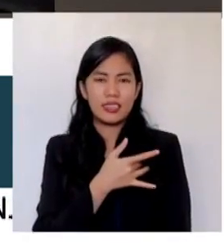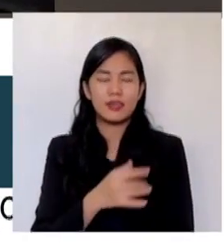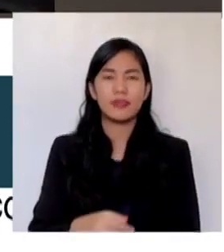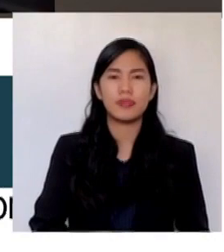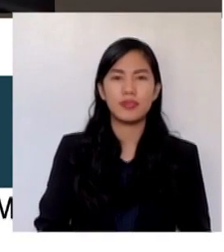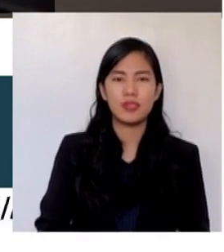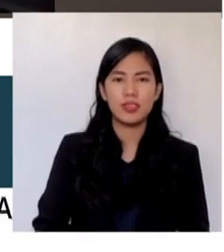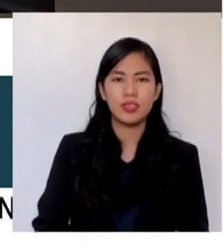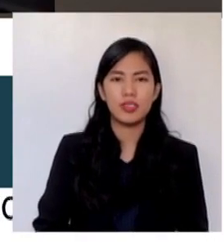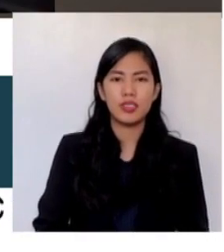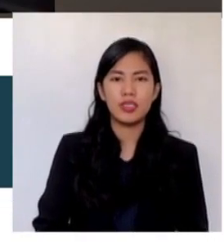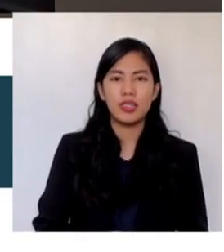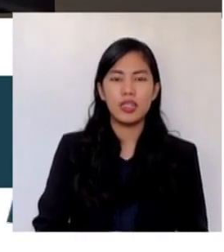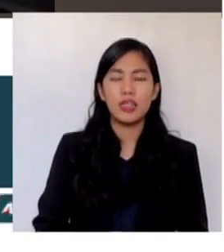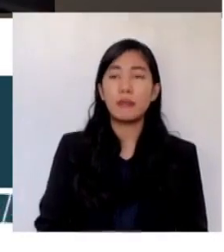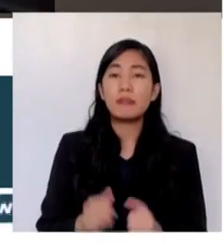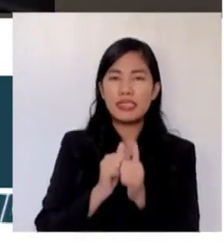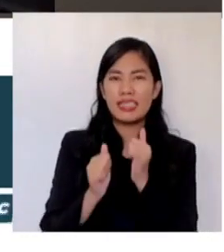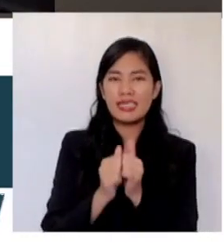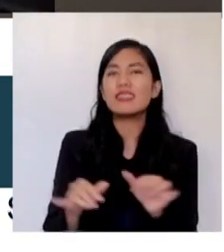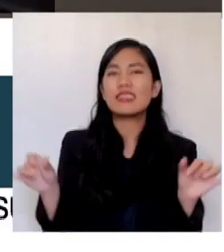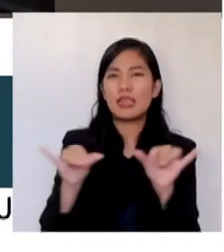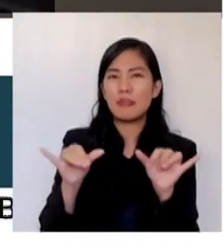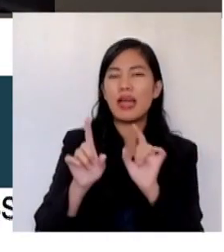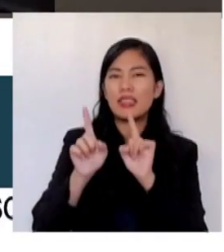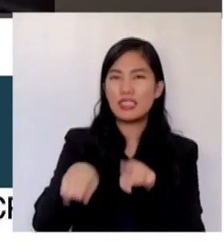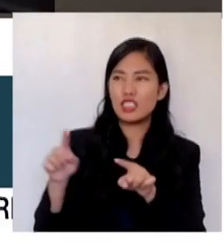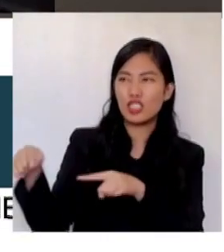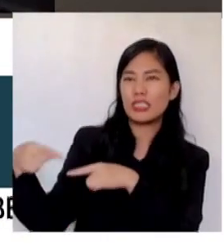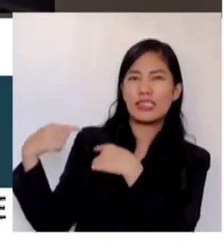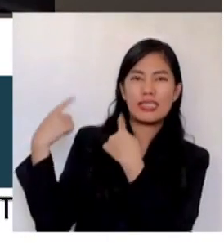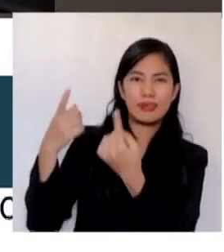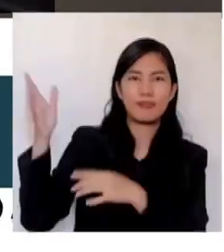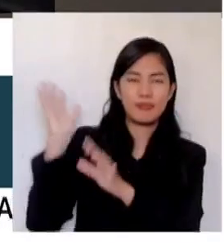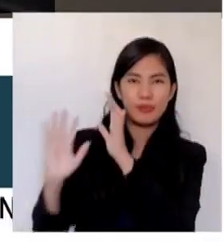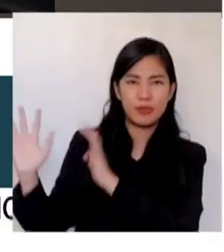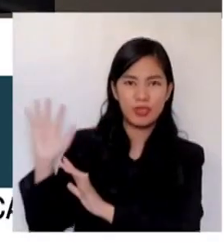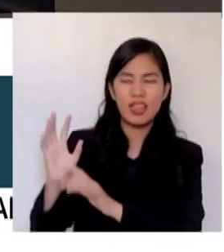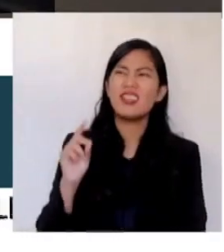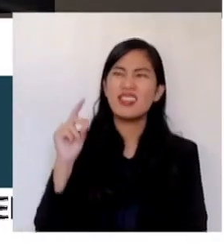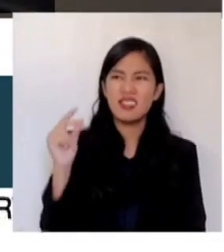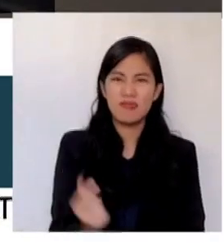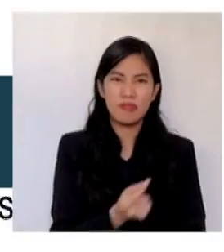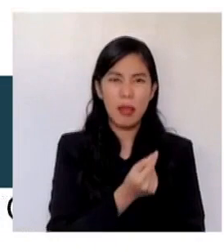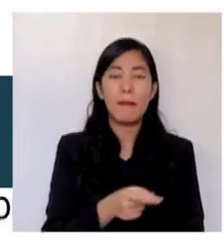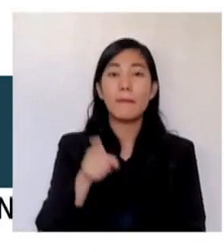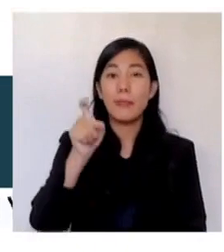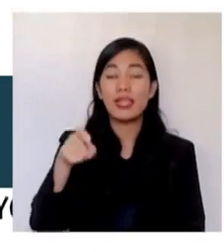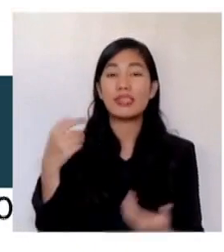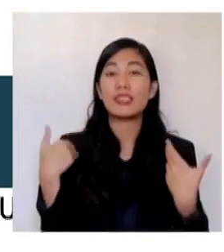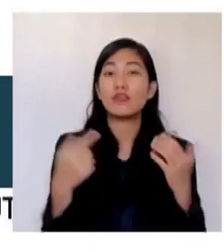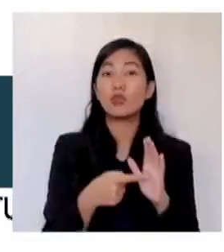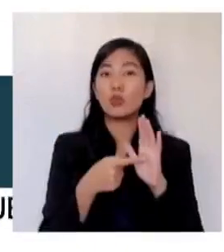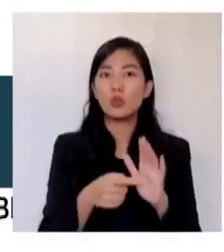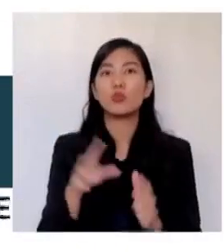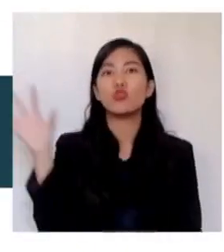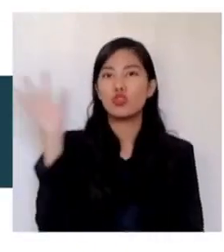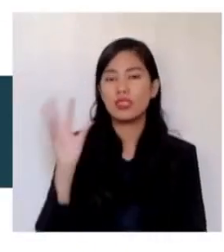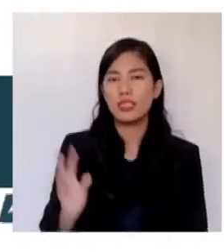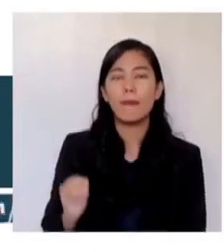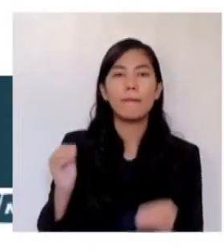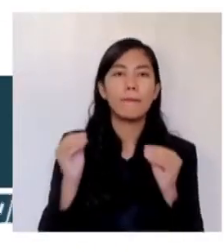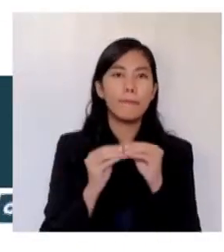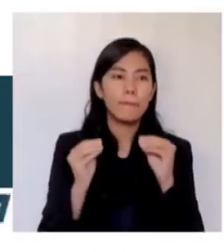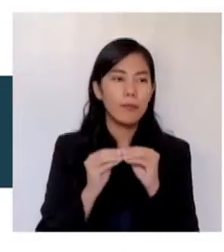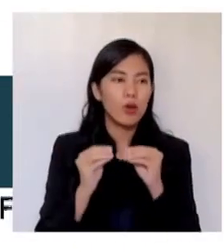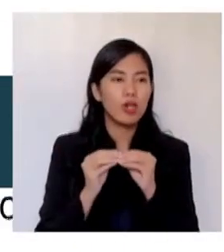been exacerbated. Sayang because they could have differentiated themselves really by being very radical about what we